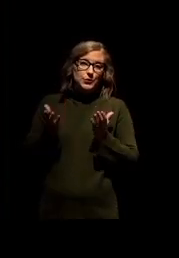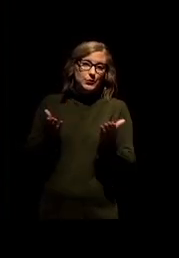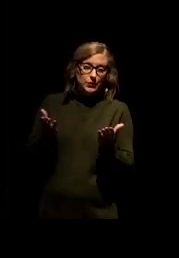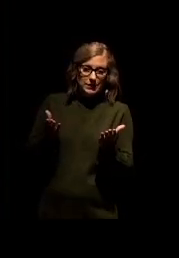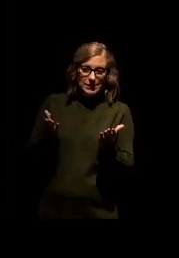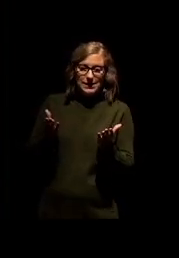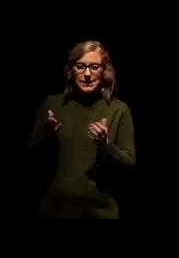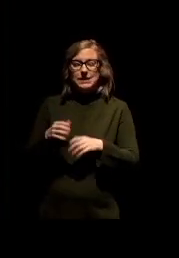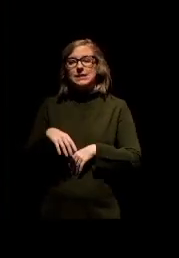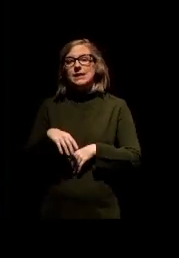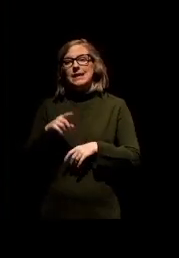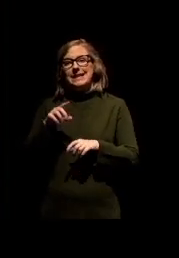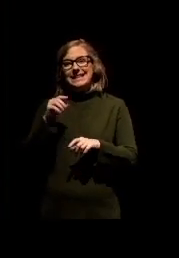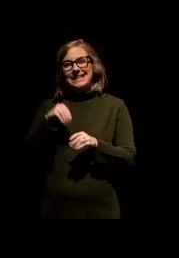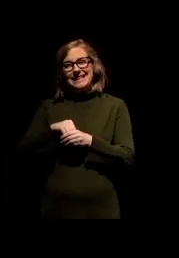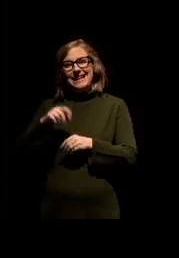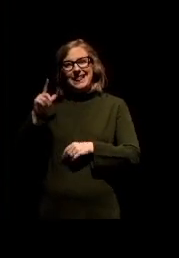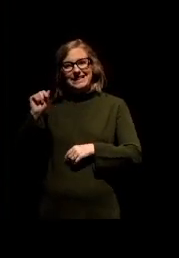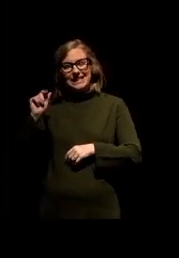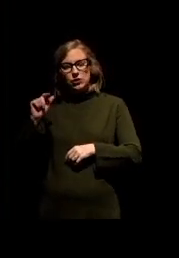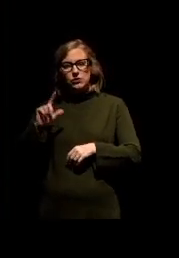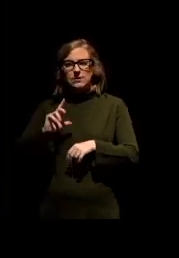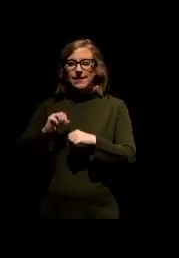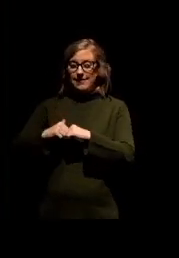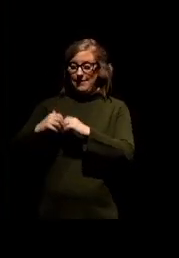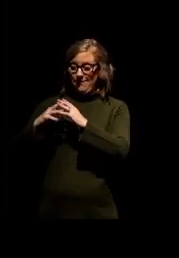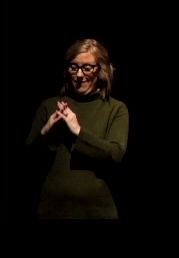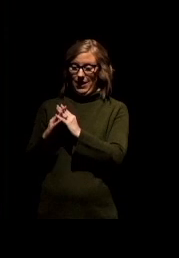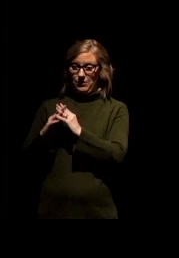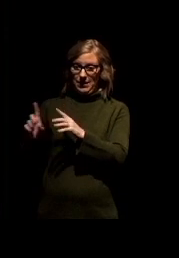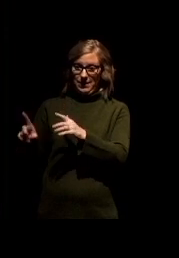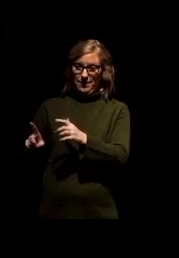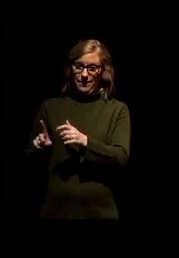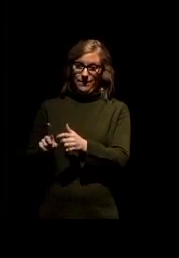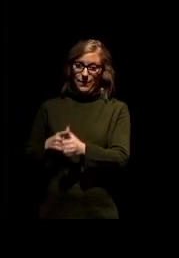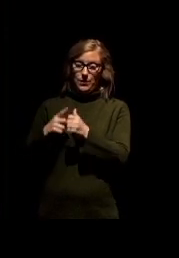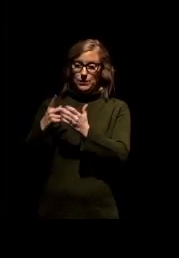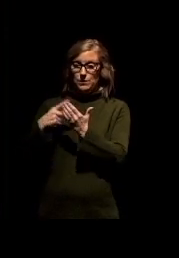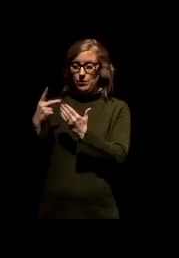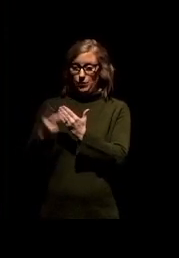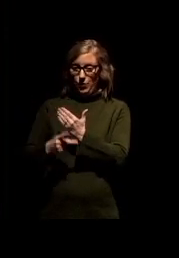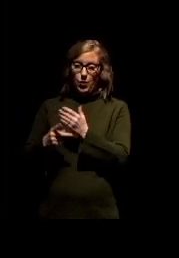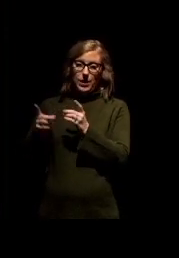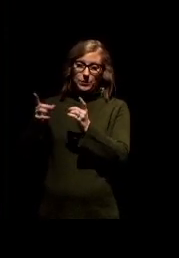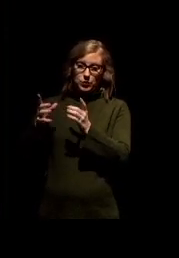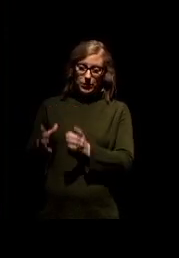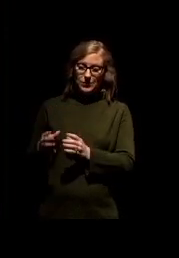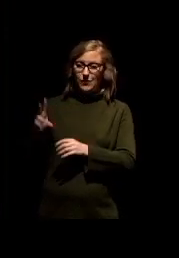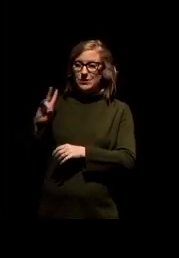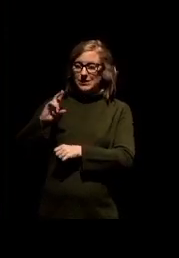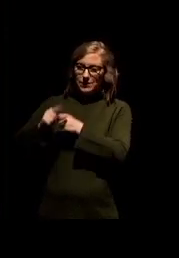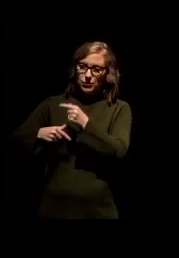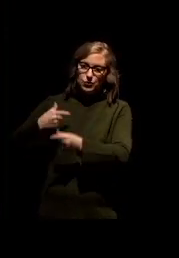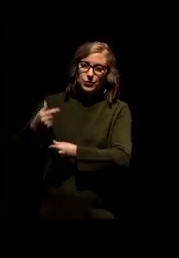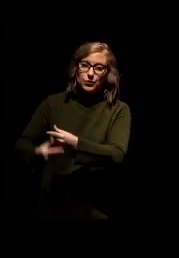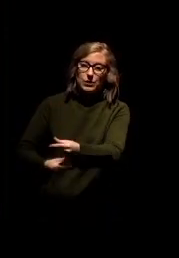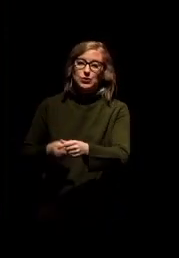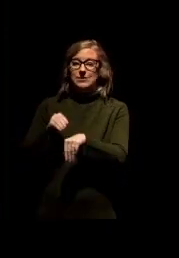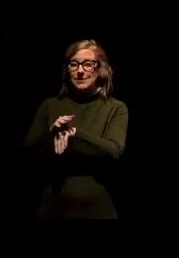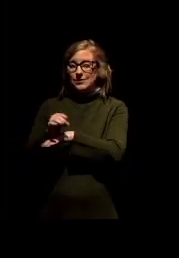Angeles, and the founding and inaugural program director for Seven Generations Child and Family Counseling Services in Los Angeles.